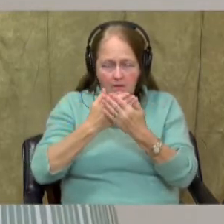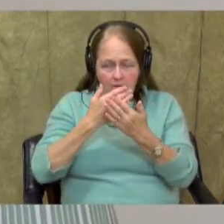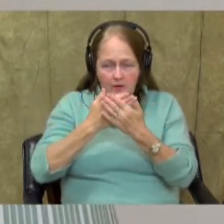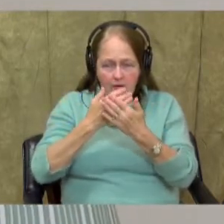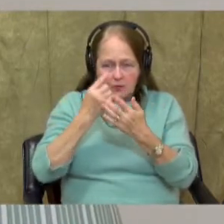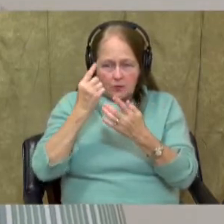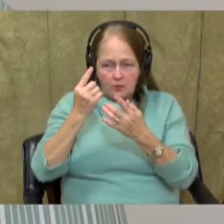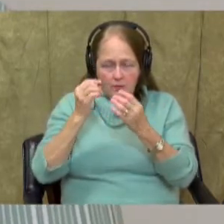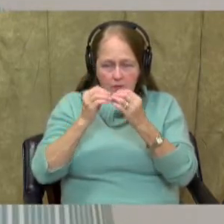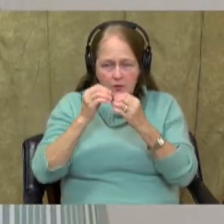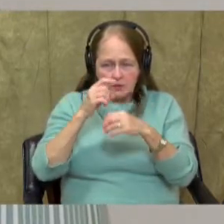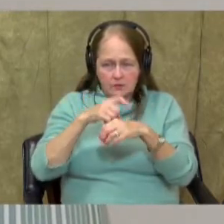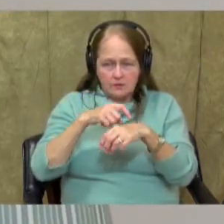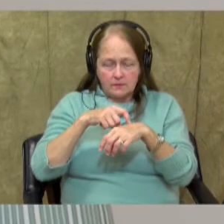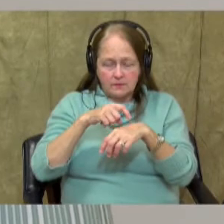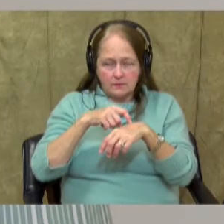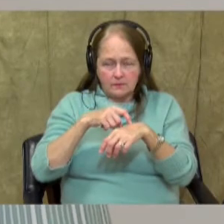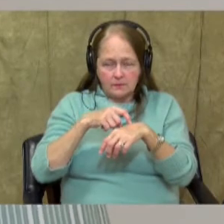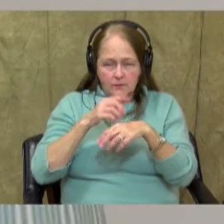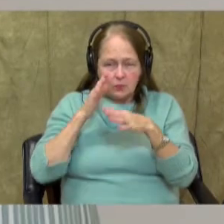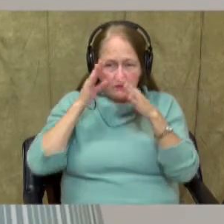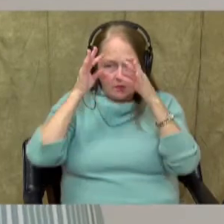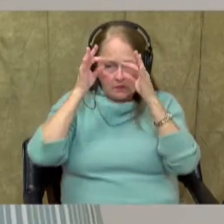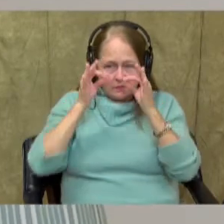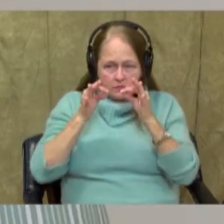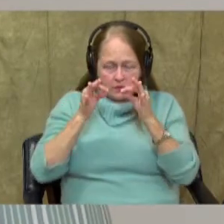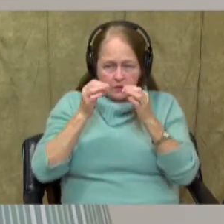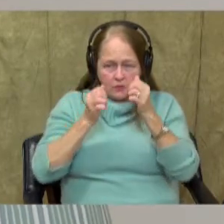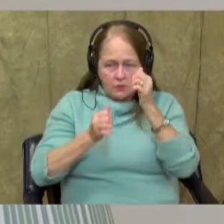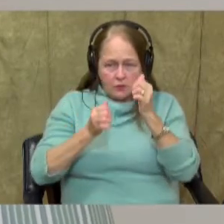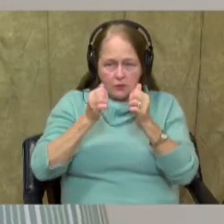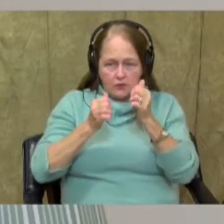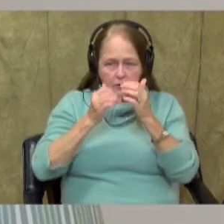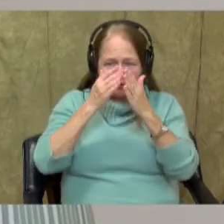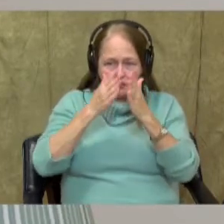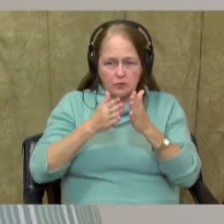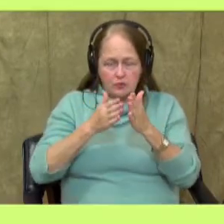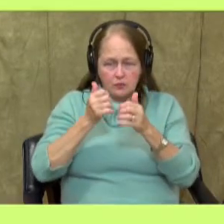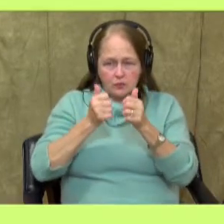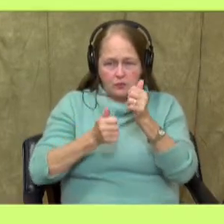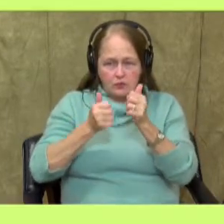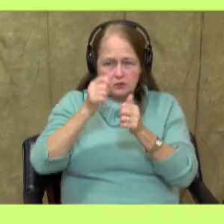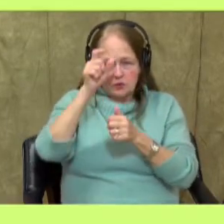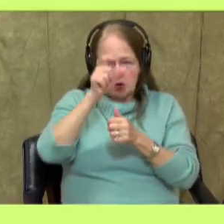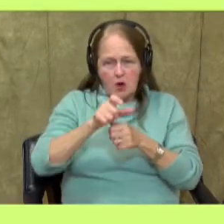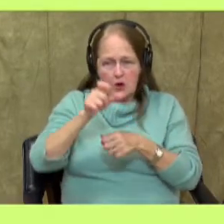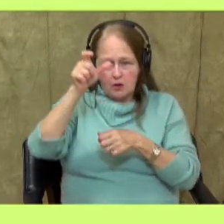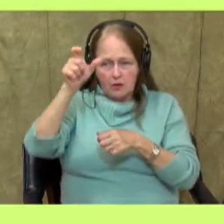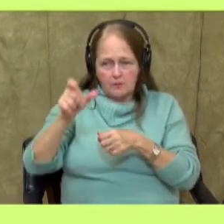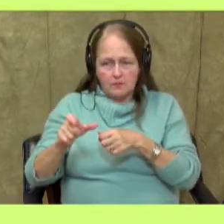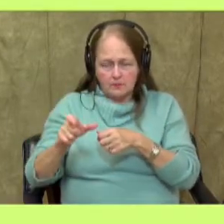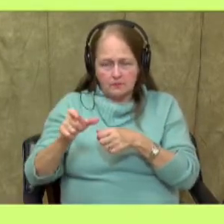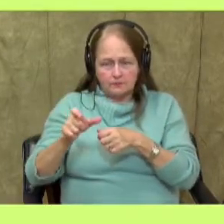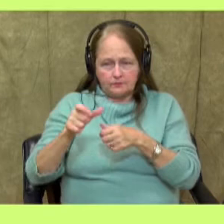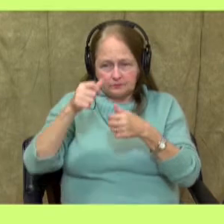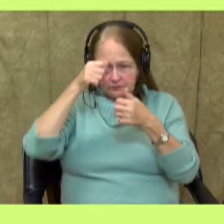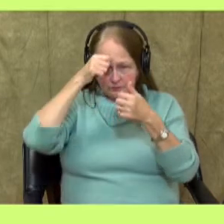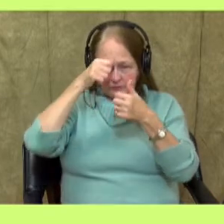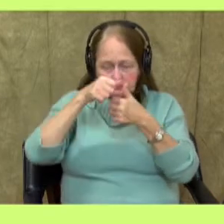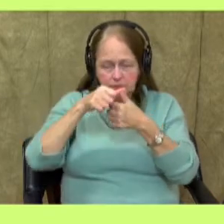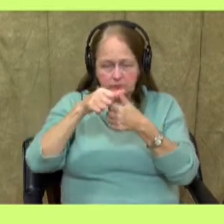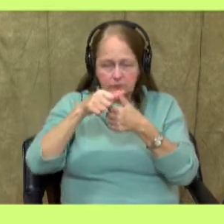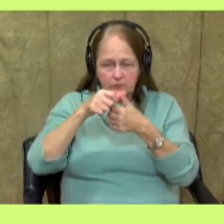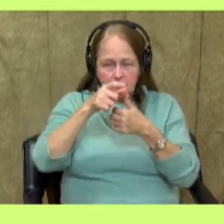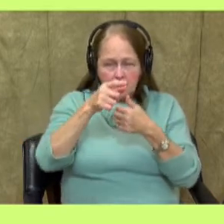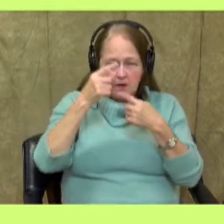one more time and we're going to decide which student would use which column. Now remember,